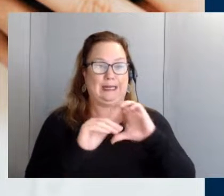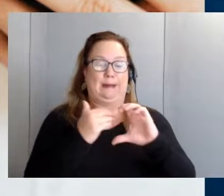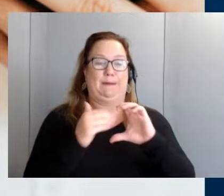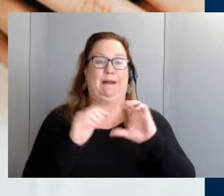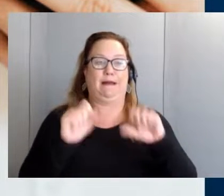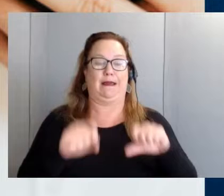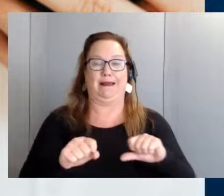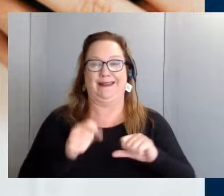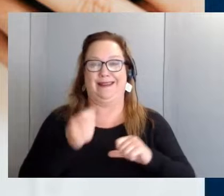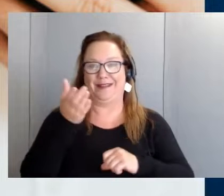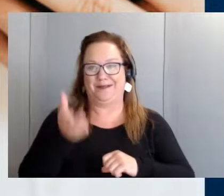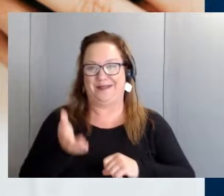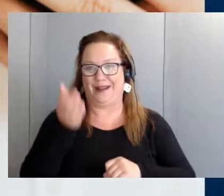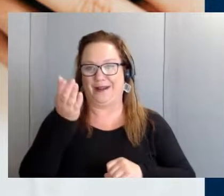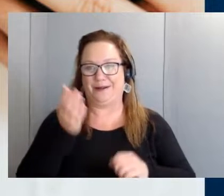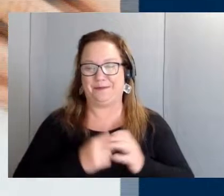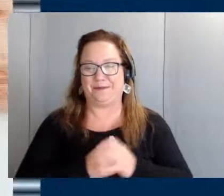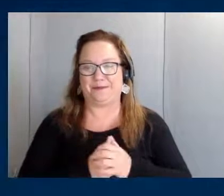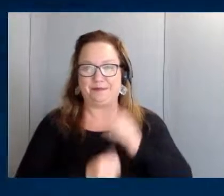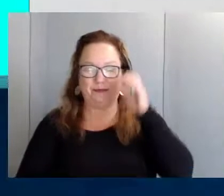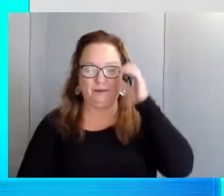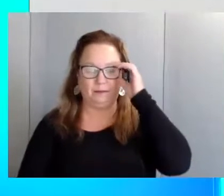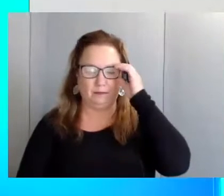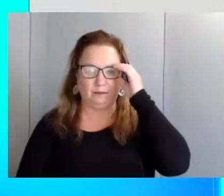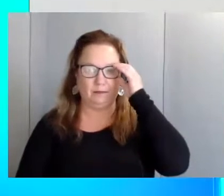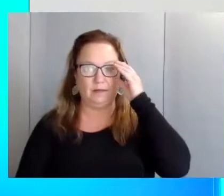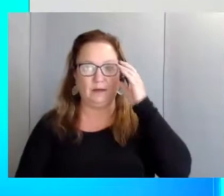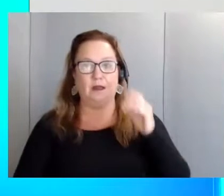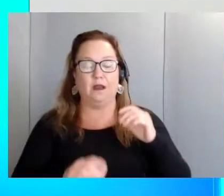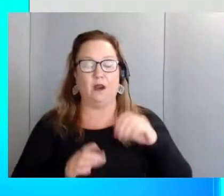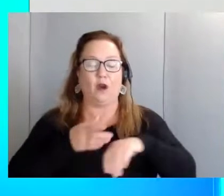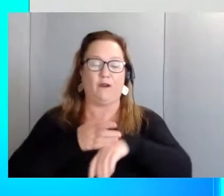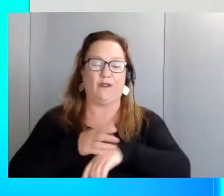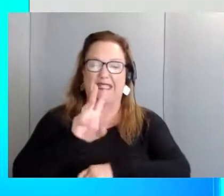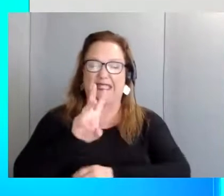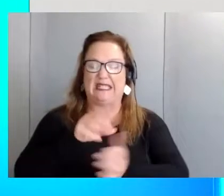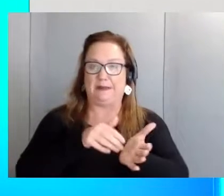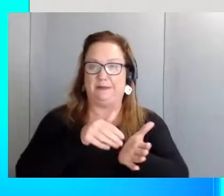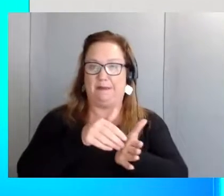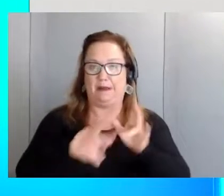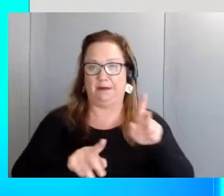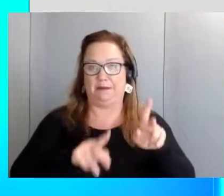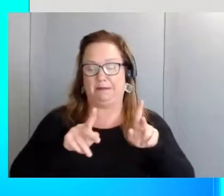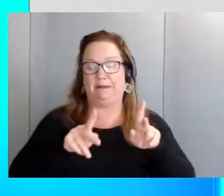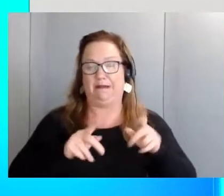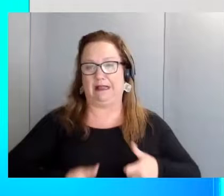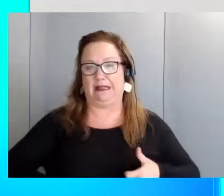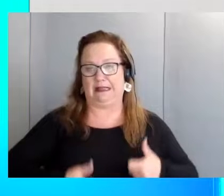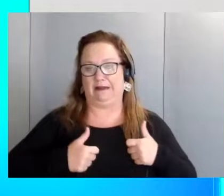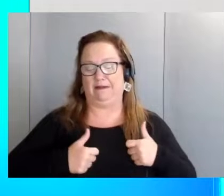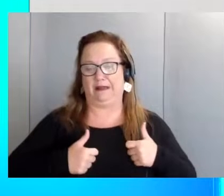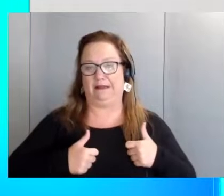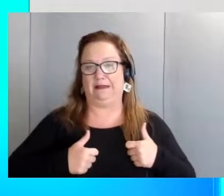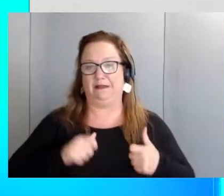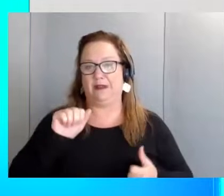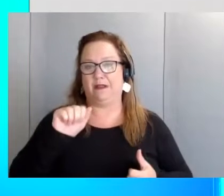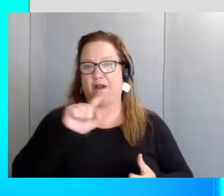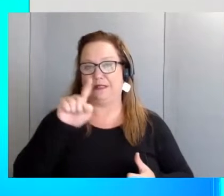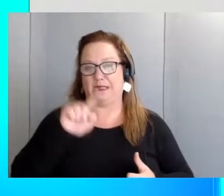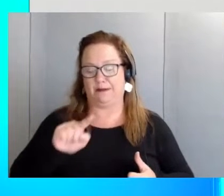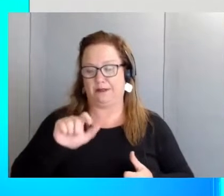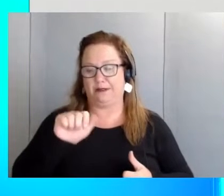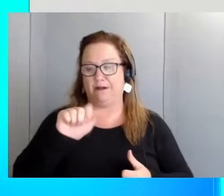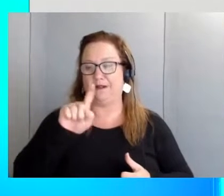to those are all right there on your screen. More than 6 million Americans live with Alzheimer's. The Alzheimer's Association reports that